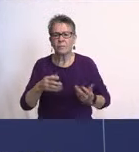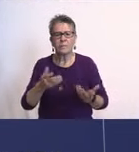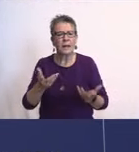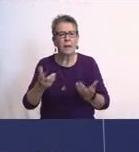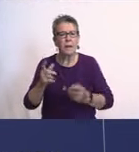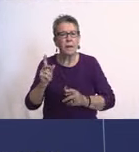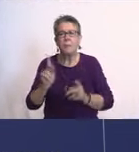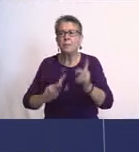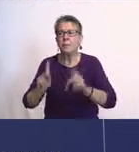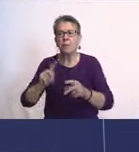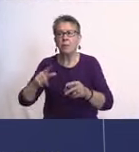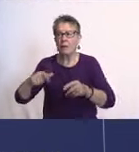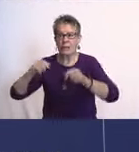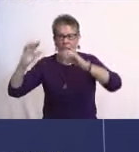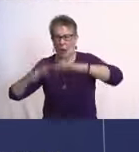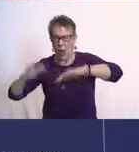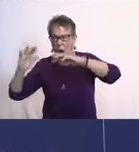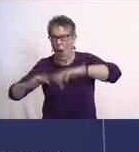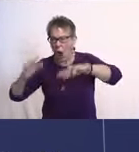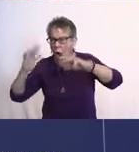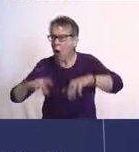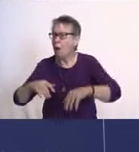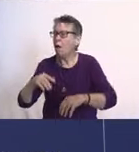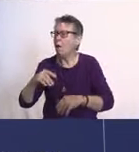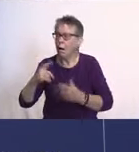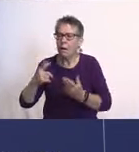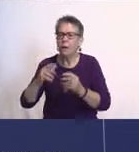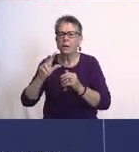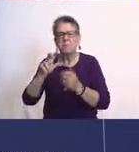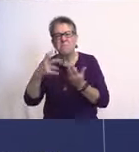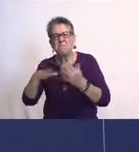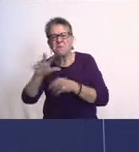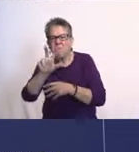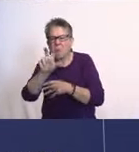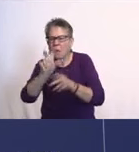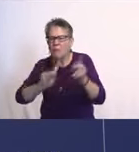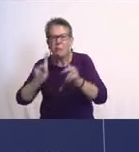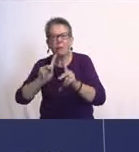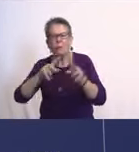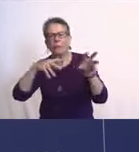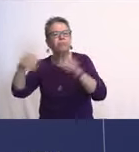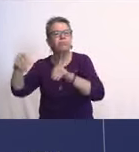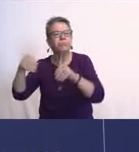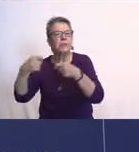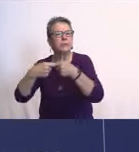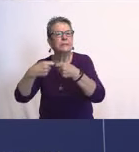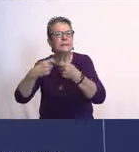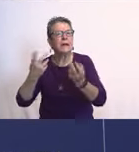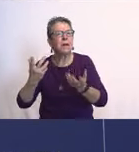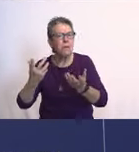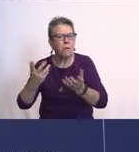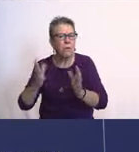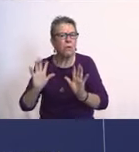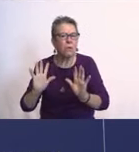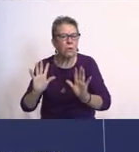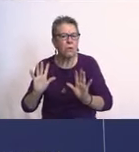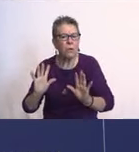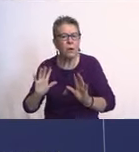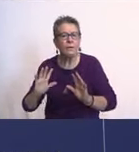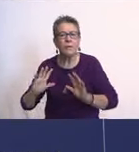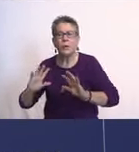bucket trucks, it was restored completely, almost similar to a blue sky day, we call it. So President